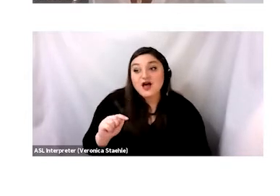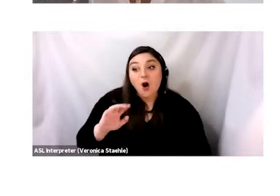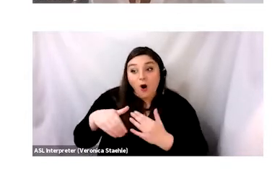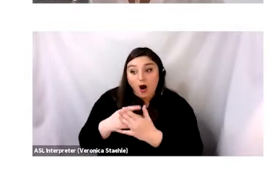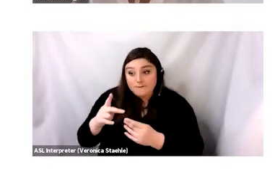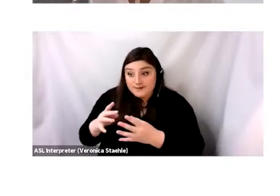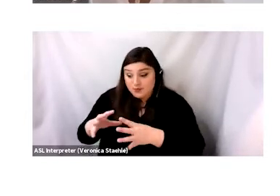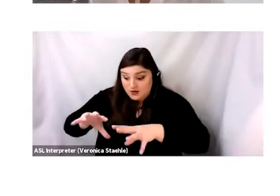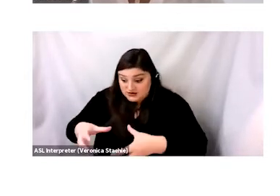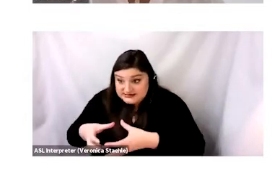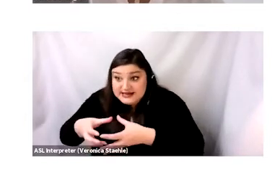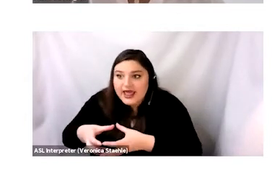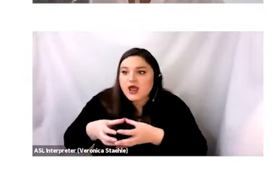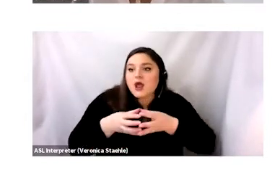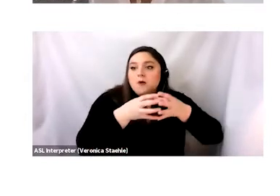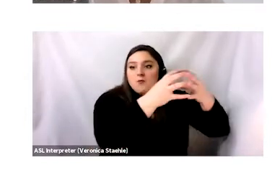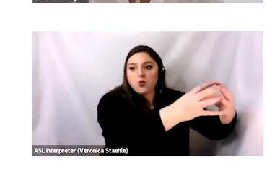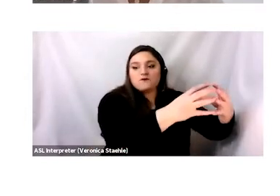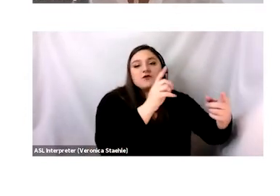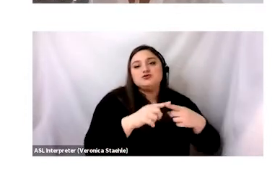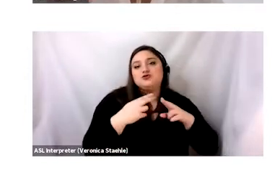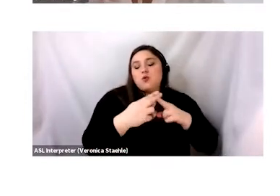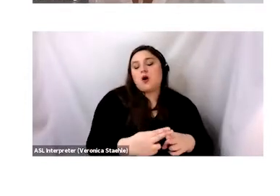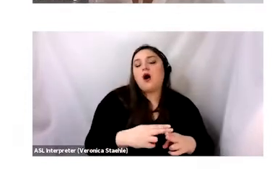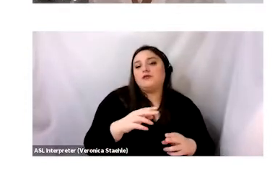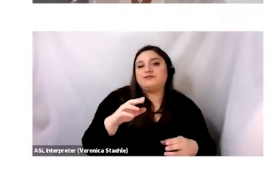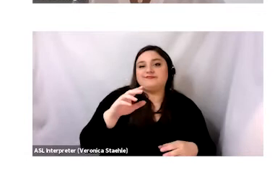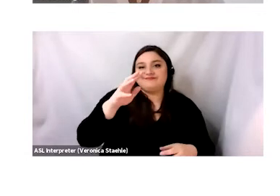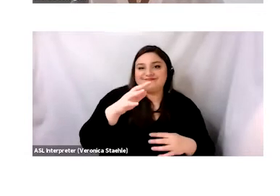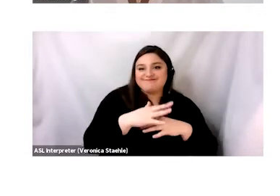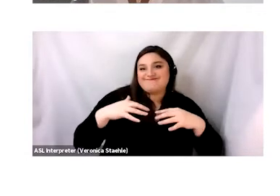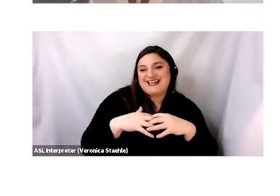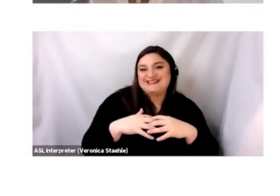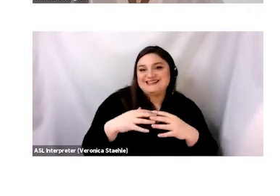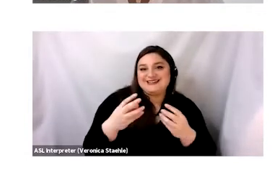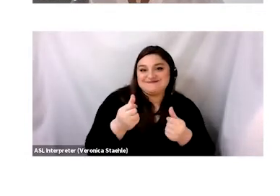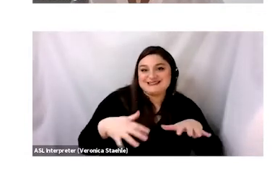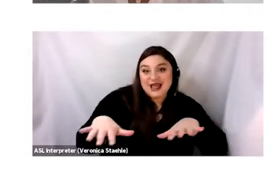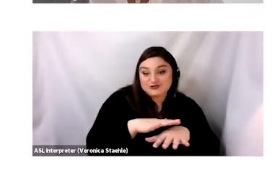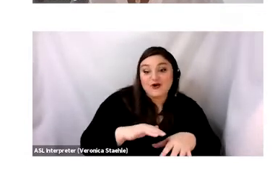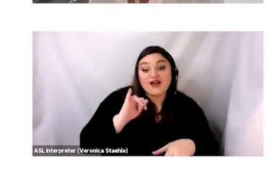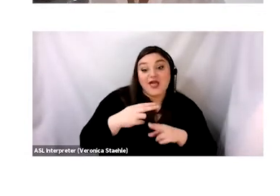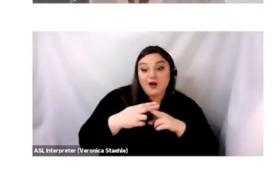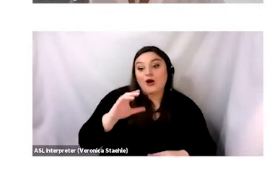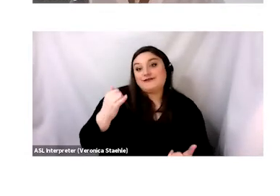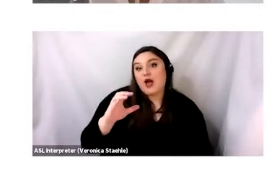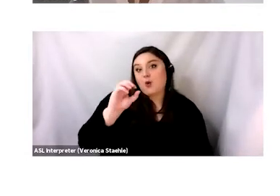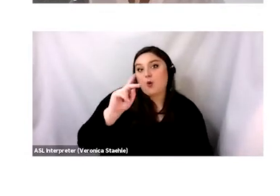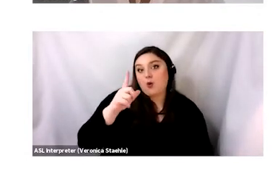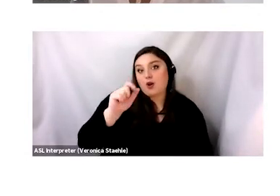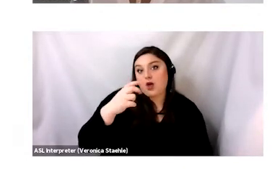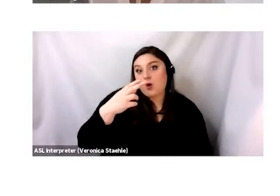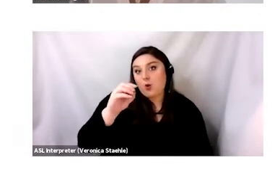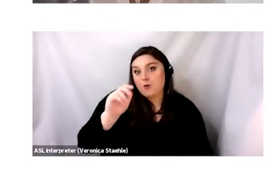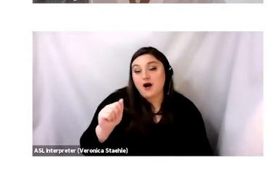into what we call Indian Territory, which became Oklahoma. And if you ever wonder why this was necessary, in a word, it